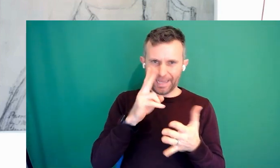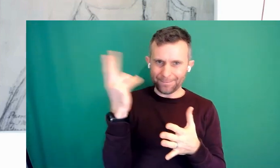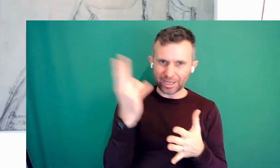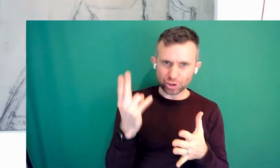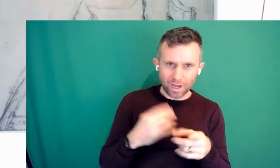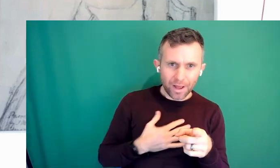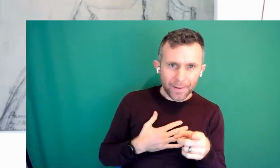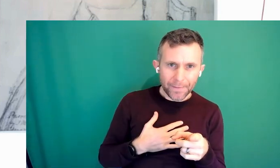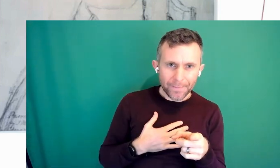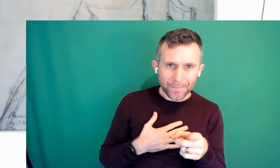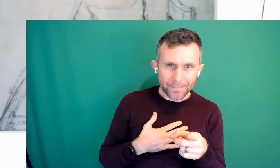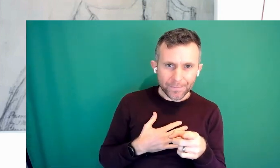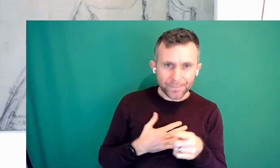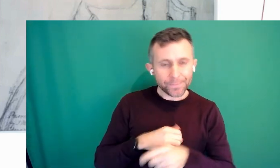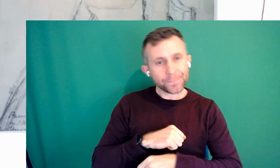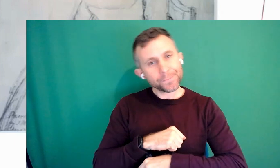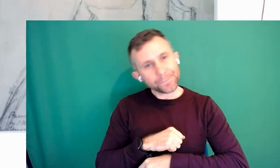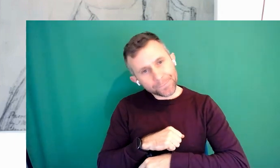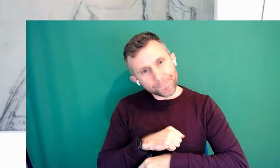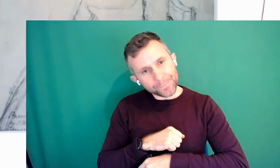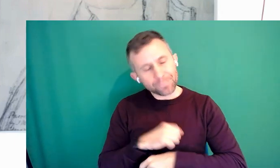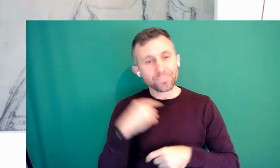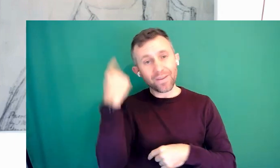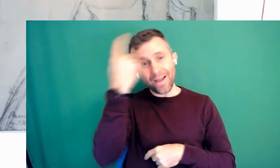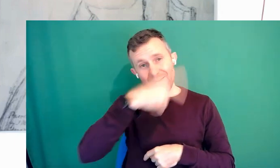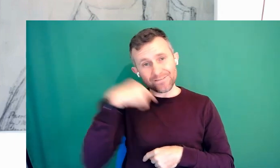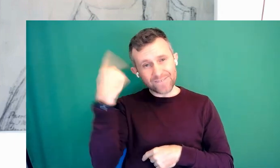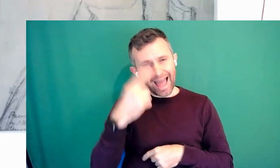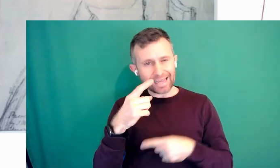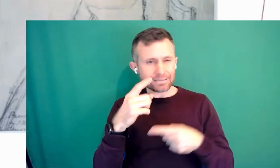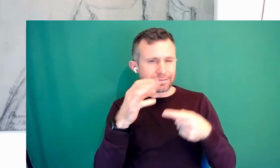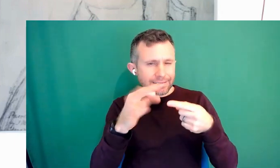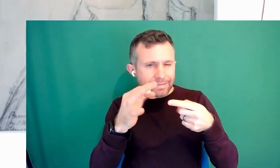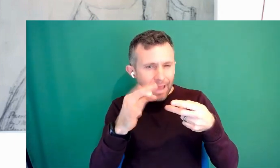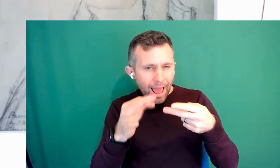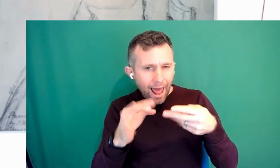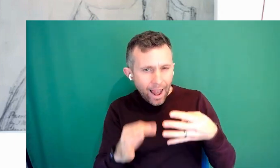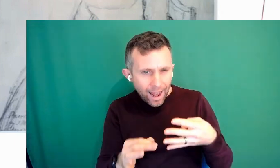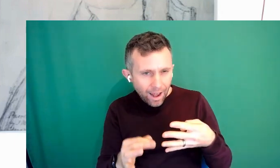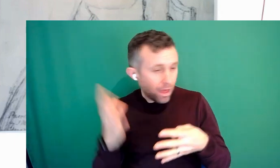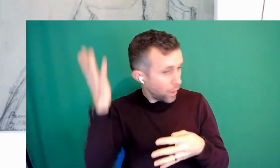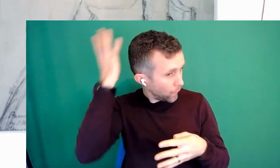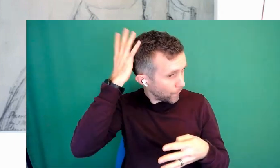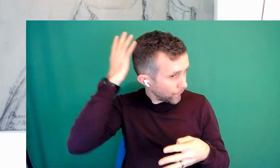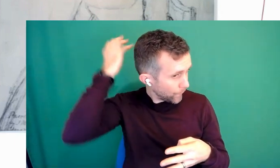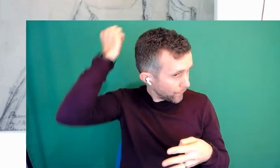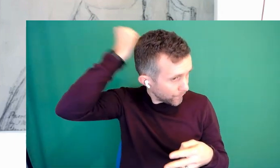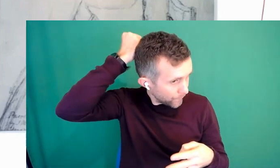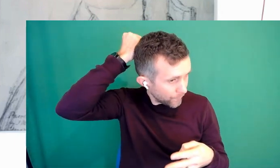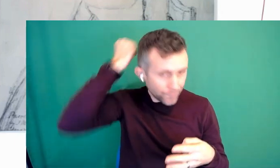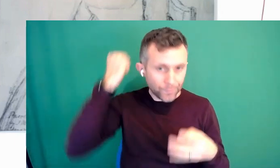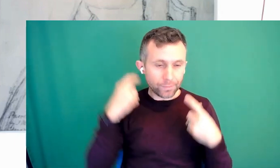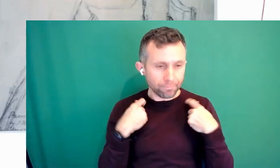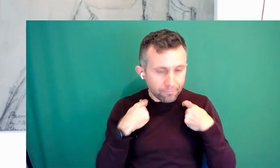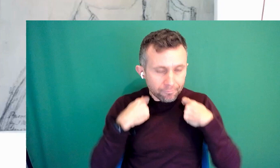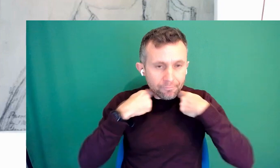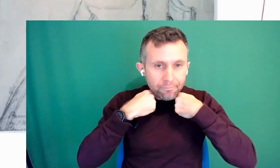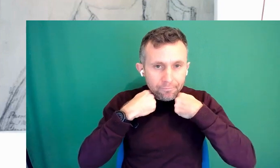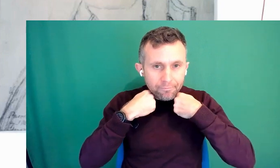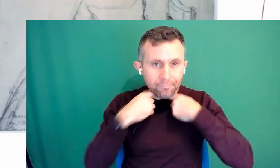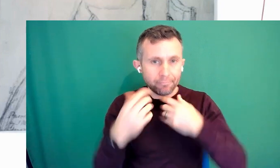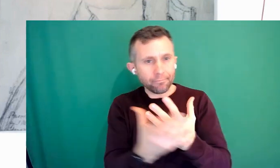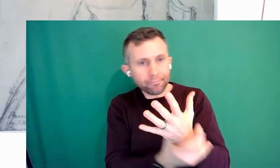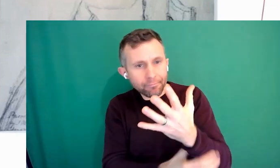touch? It's very hard to interpret that quickly, please. Thank you so much. Absolutely, no problem. Thank you very much. No